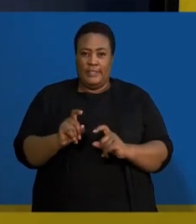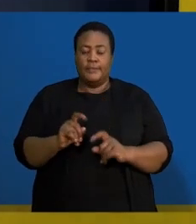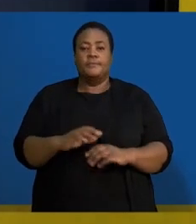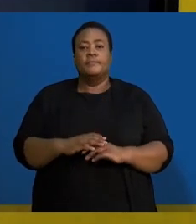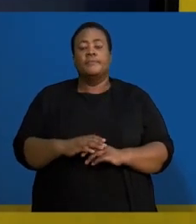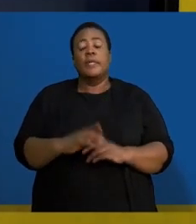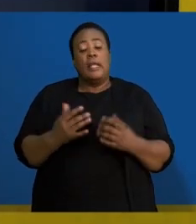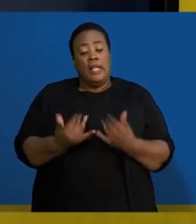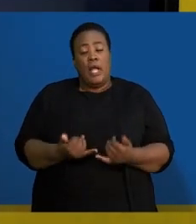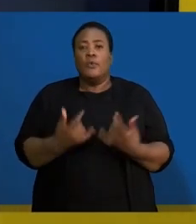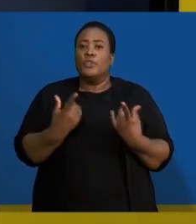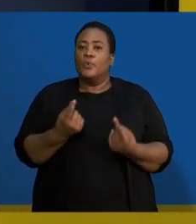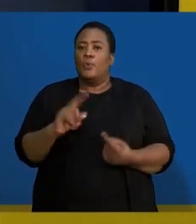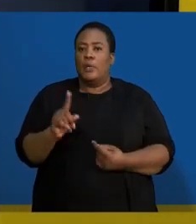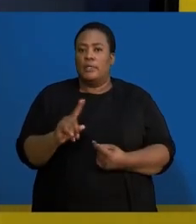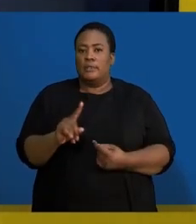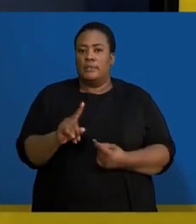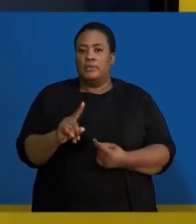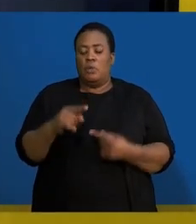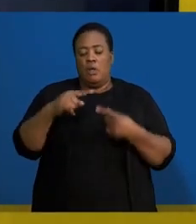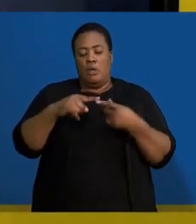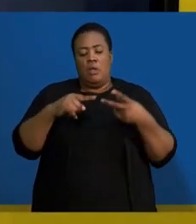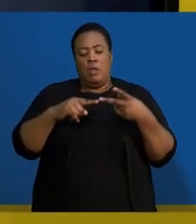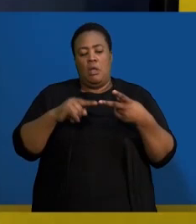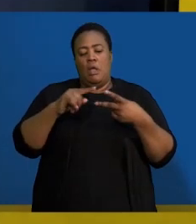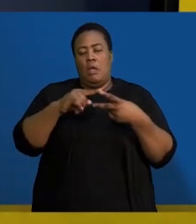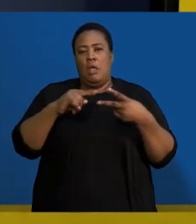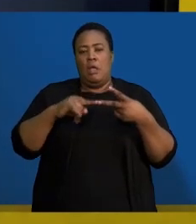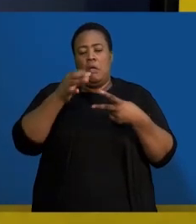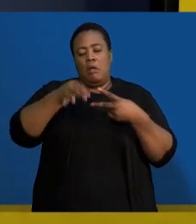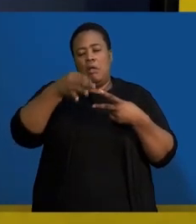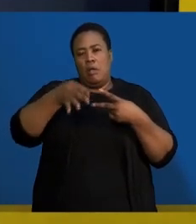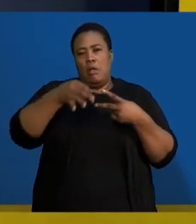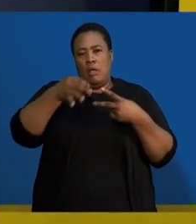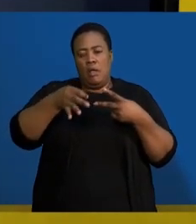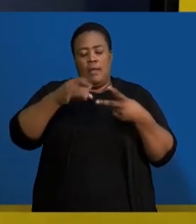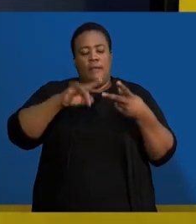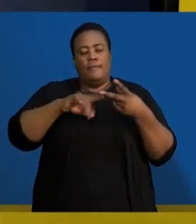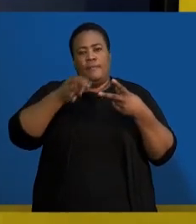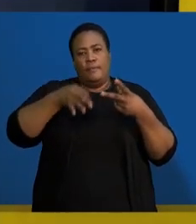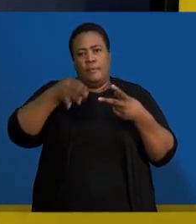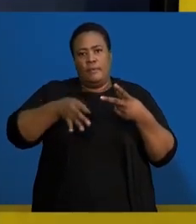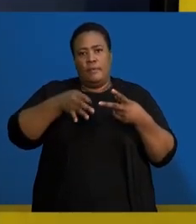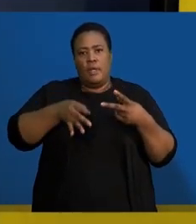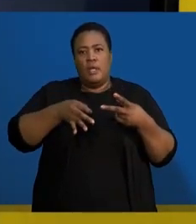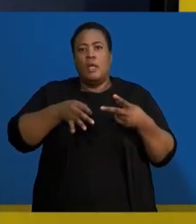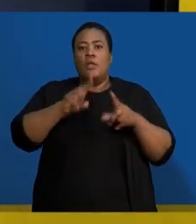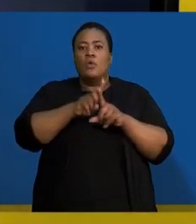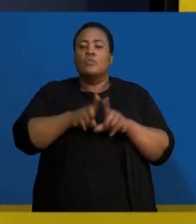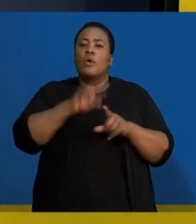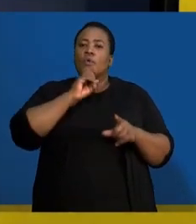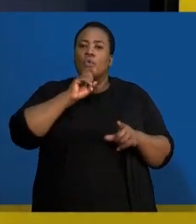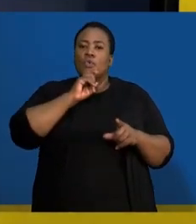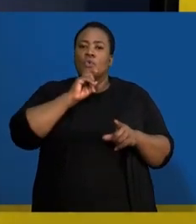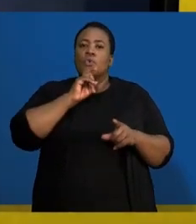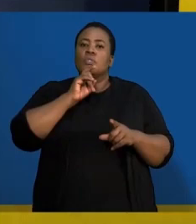we're going to do is we're going to deal with each question individually, and we are going to use last year's history paper